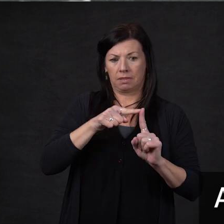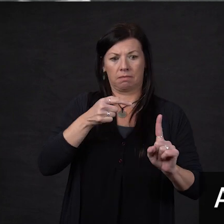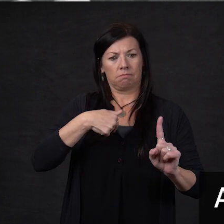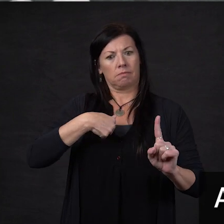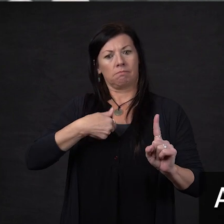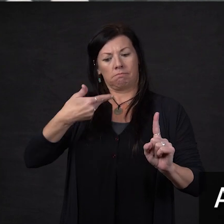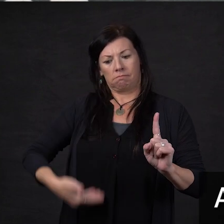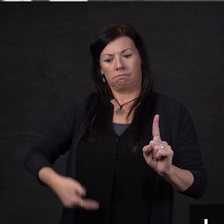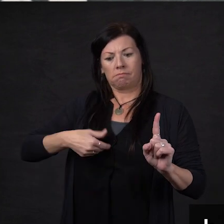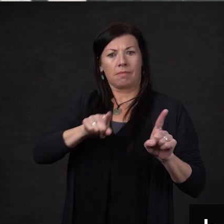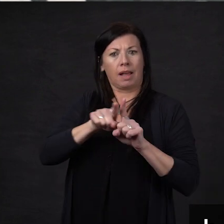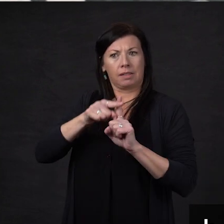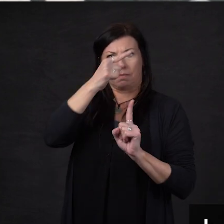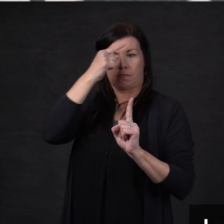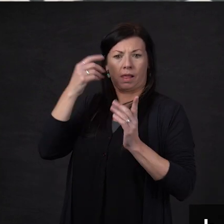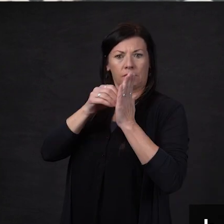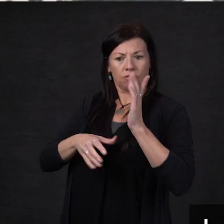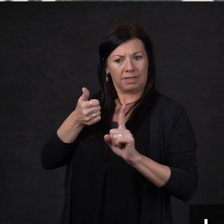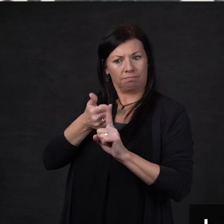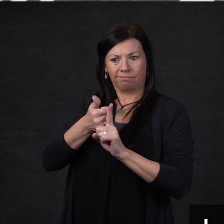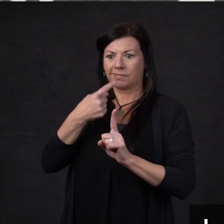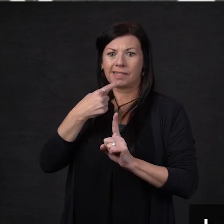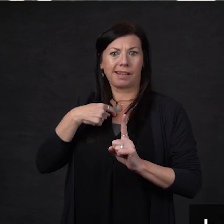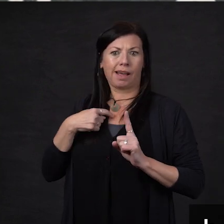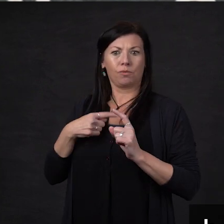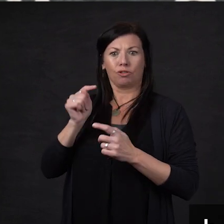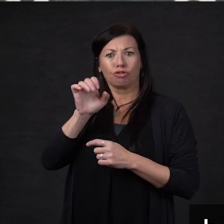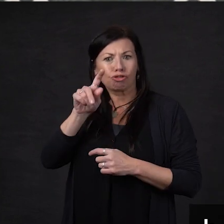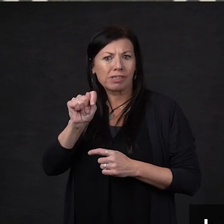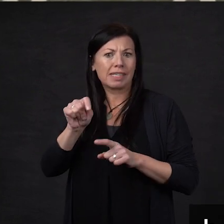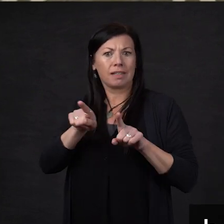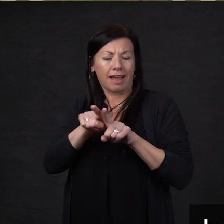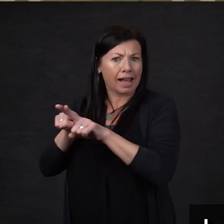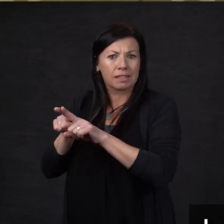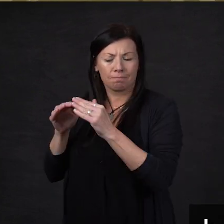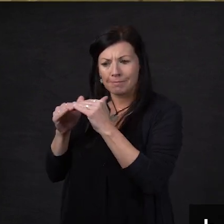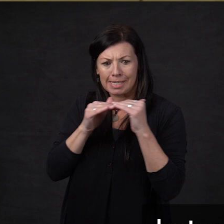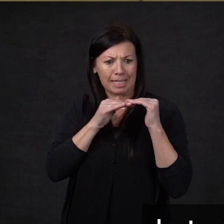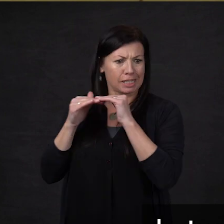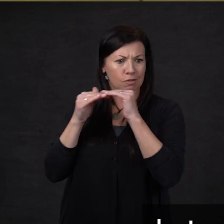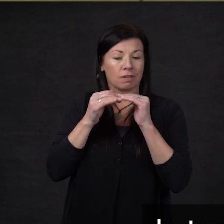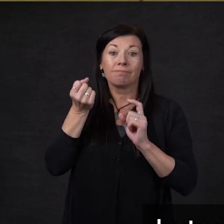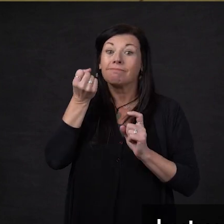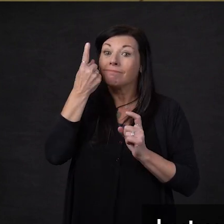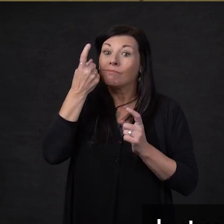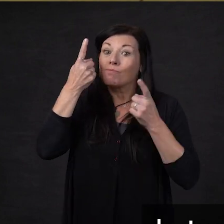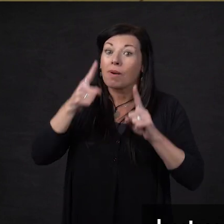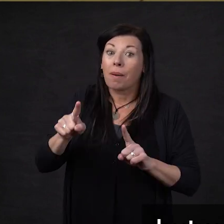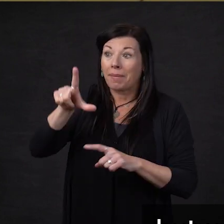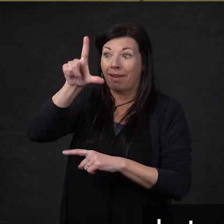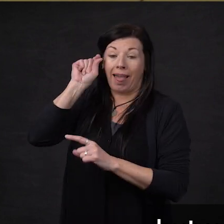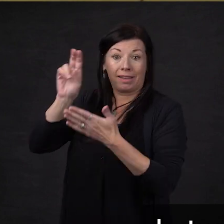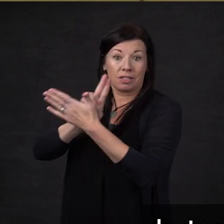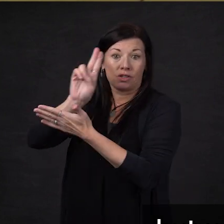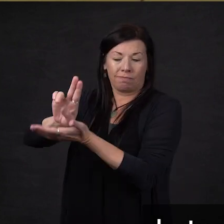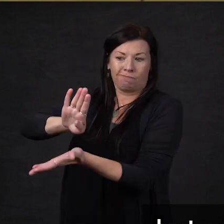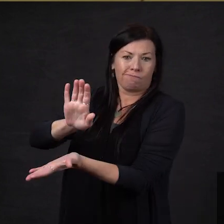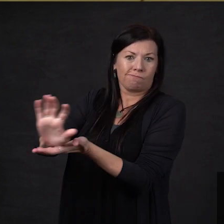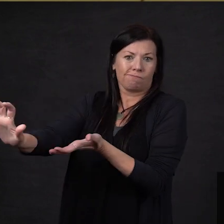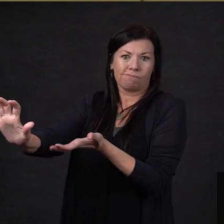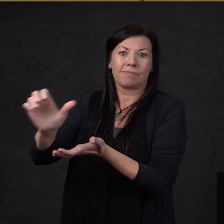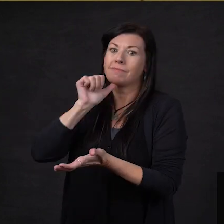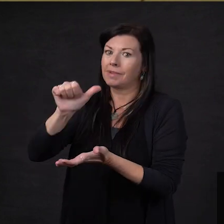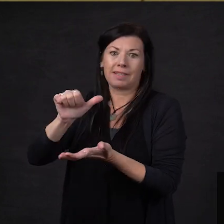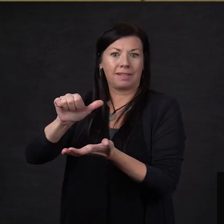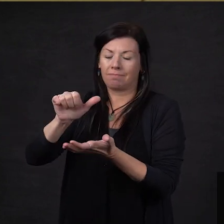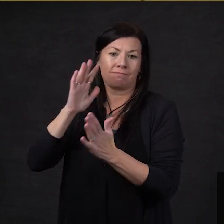a student who was black, he was treated as an equal at CSDB. A letter written by Herman. But was excluded from Gallaudet University, which